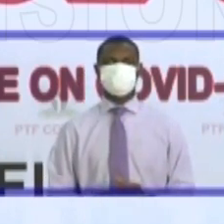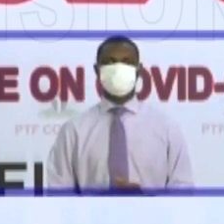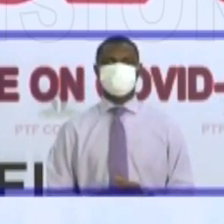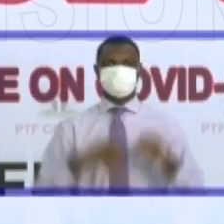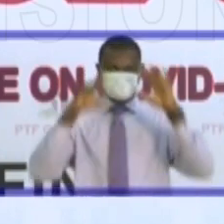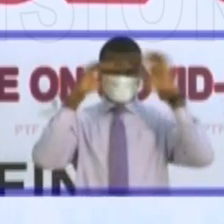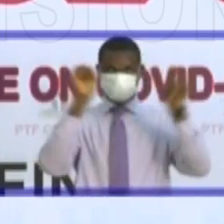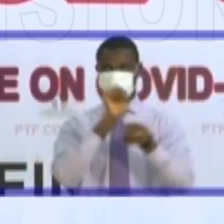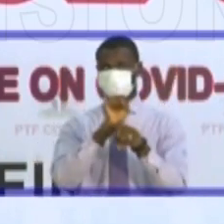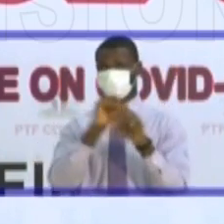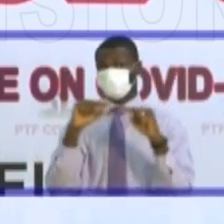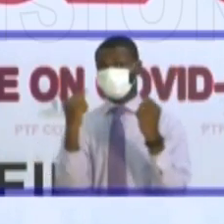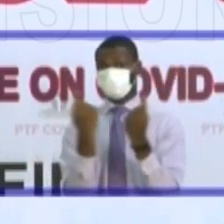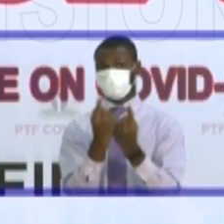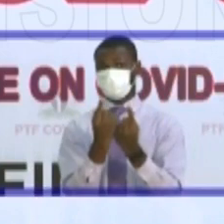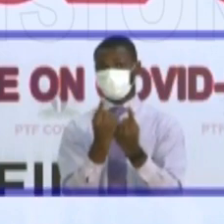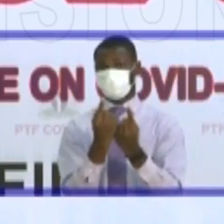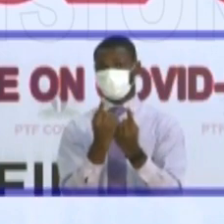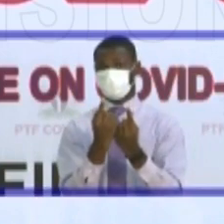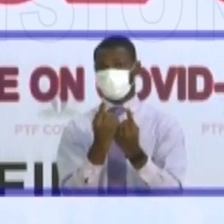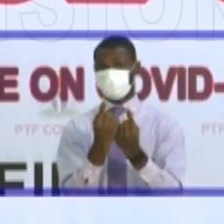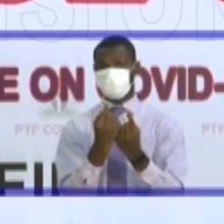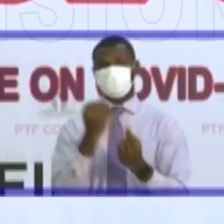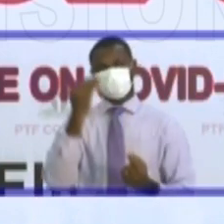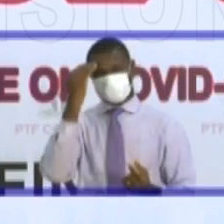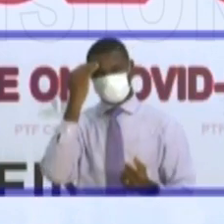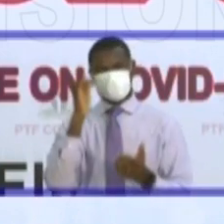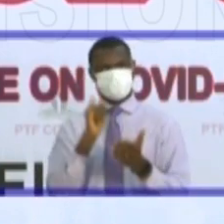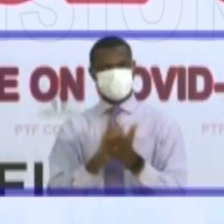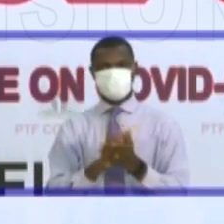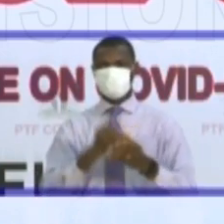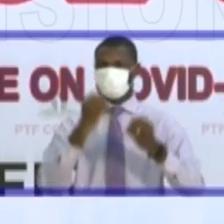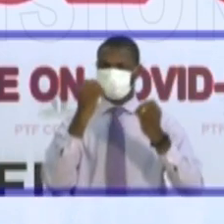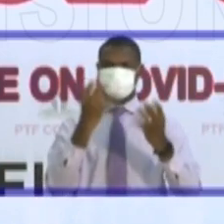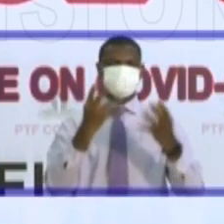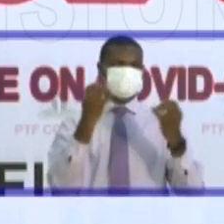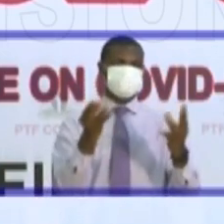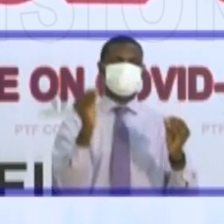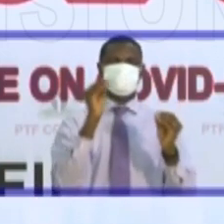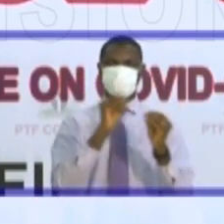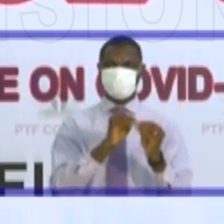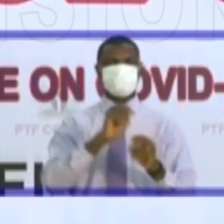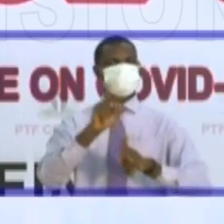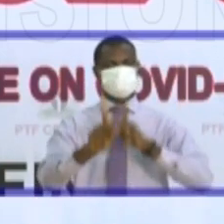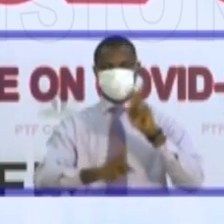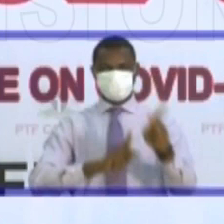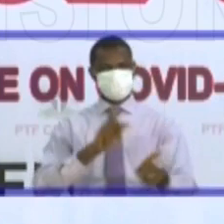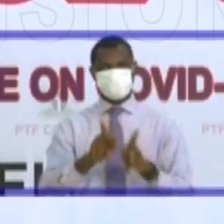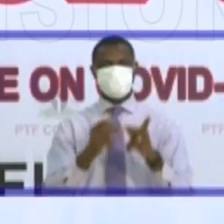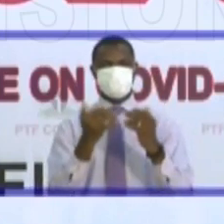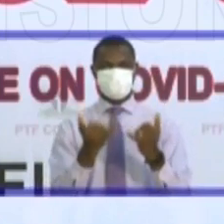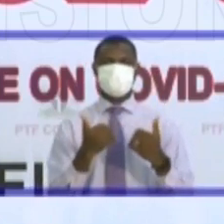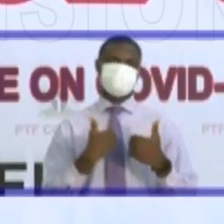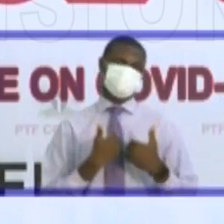The Presidential Task Force notes that the amount of cases has risen